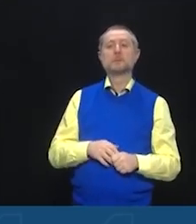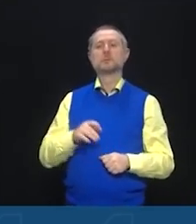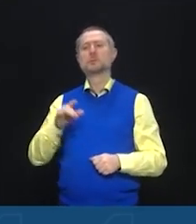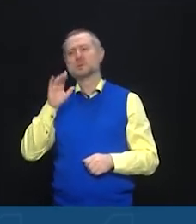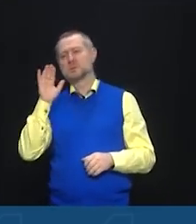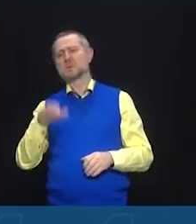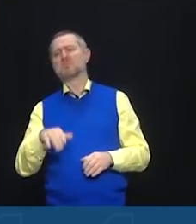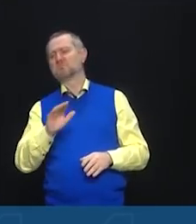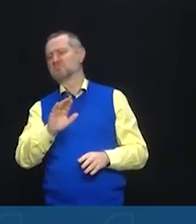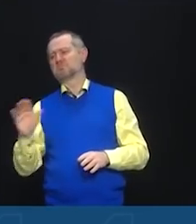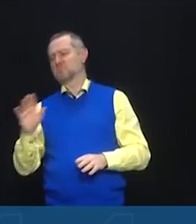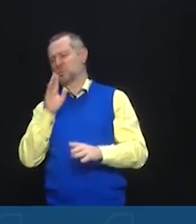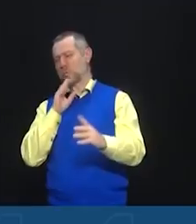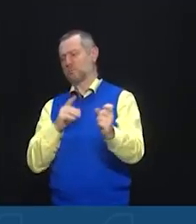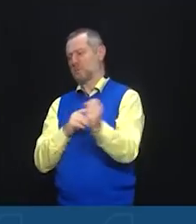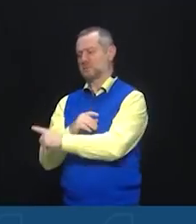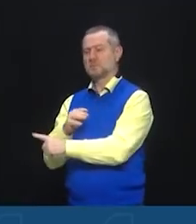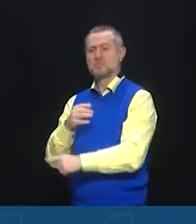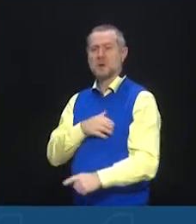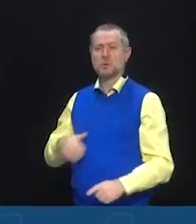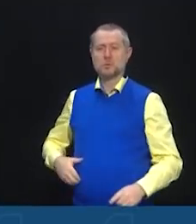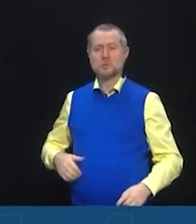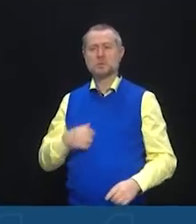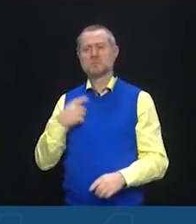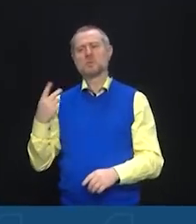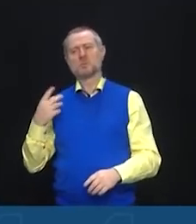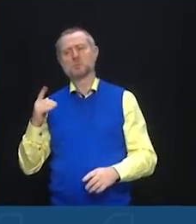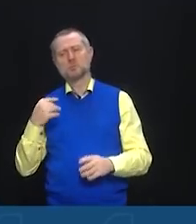speak to the mayor on this, but we do speak all the time,